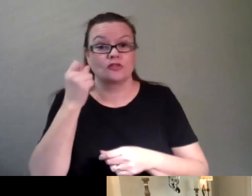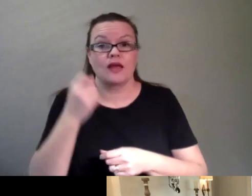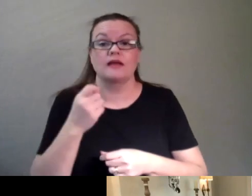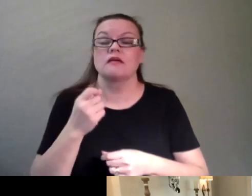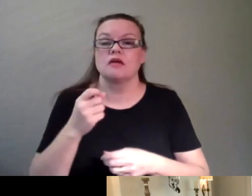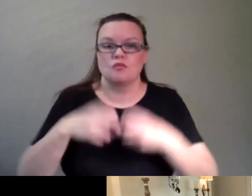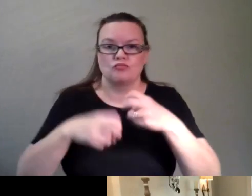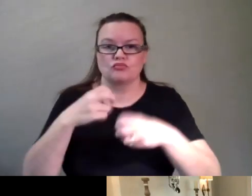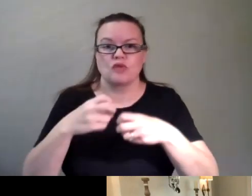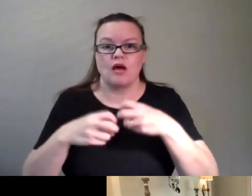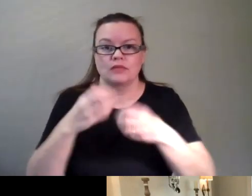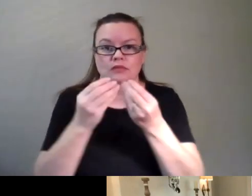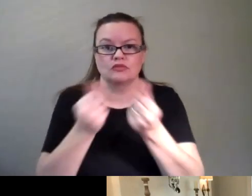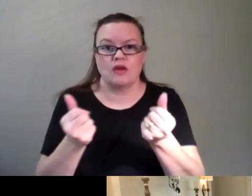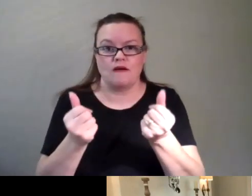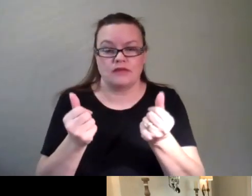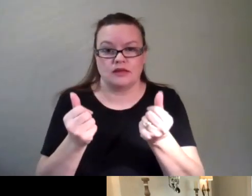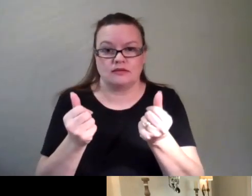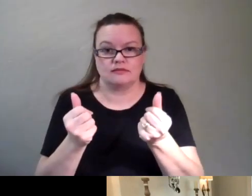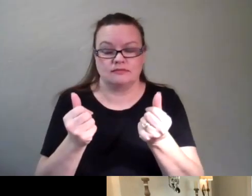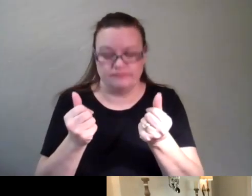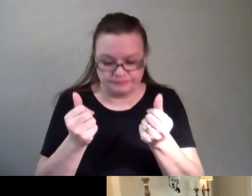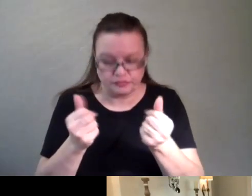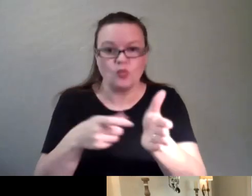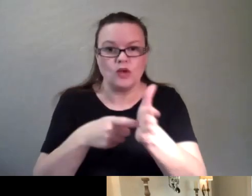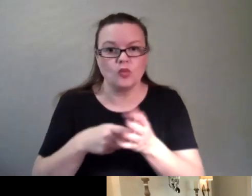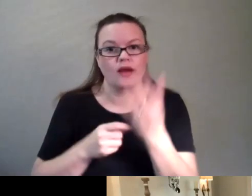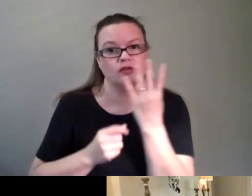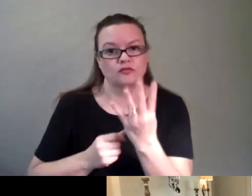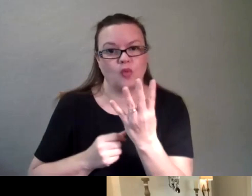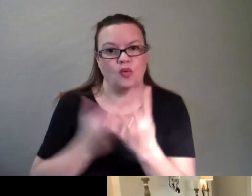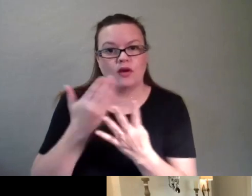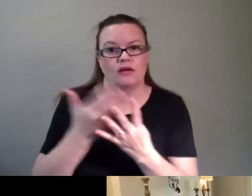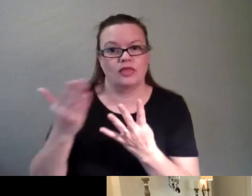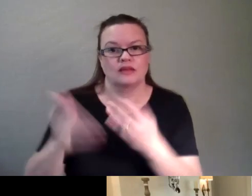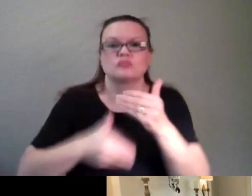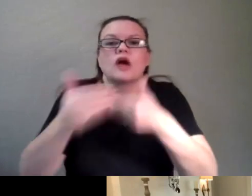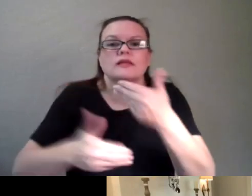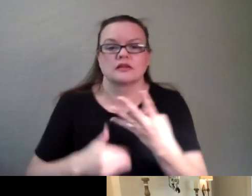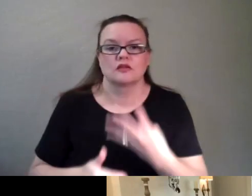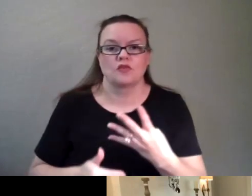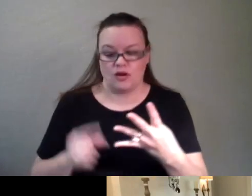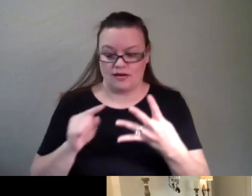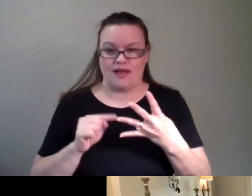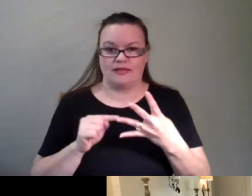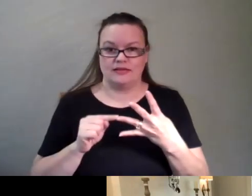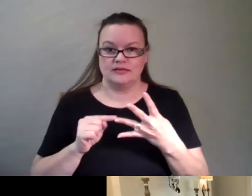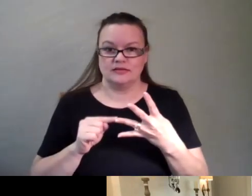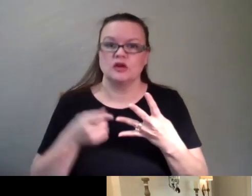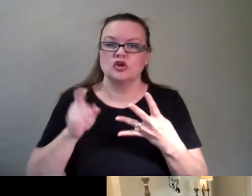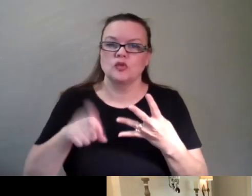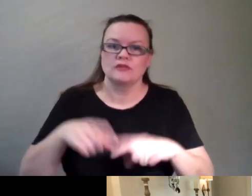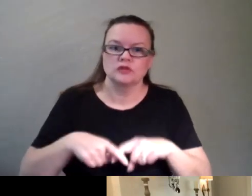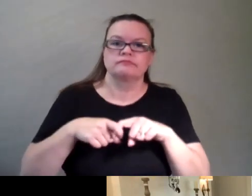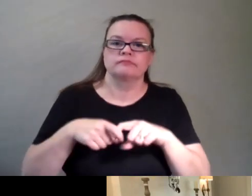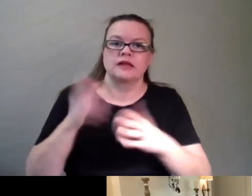to stop at that third step, slow down for a minute, and ask the question, is our solution going to make things